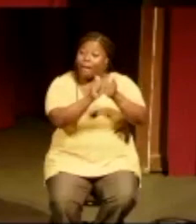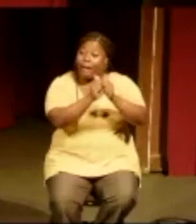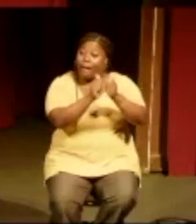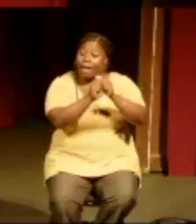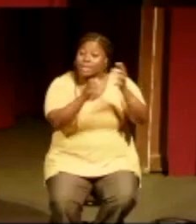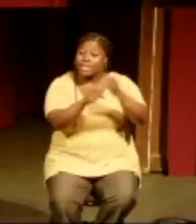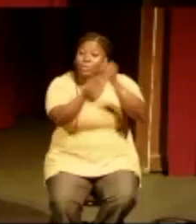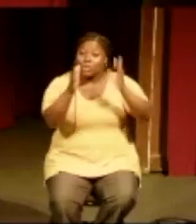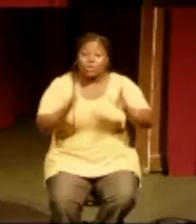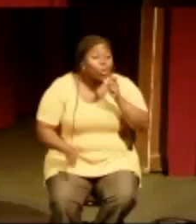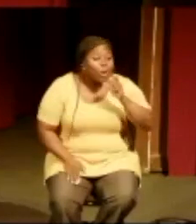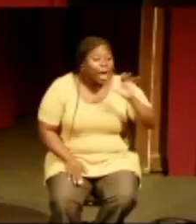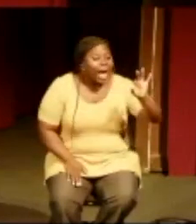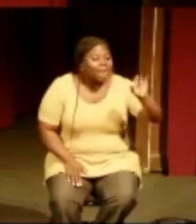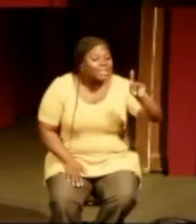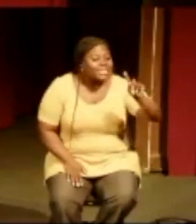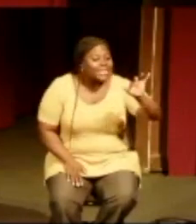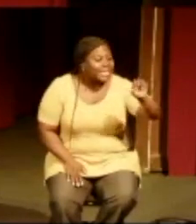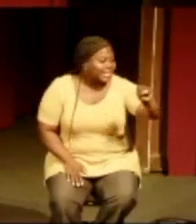Facilities.